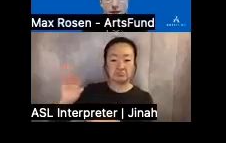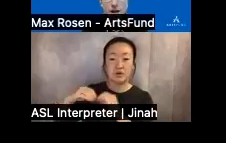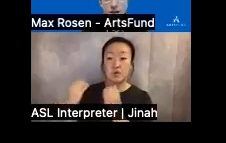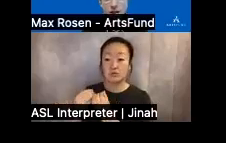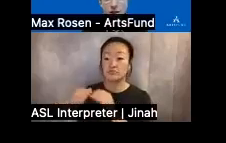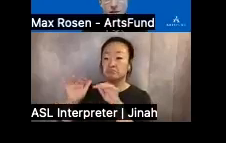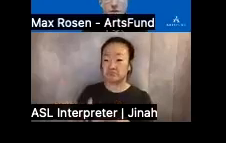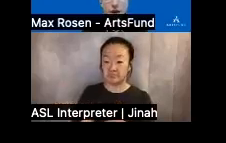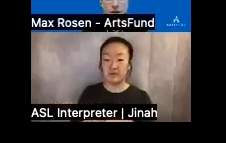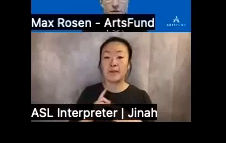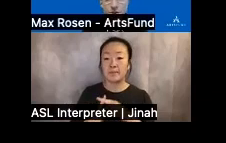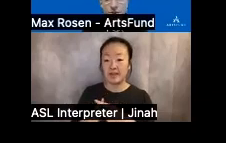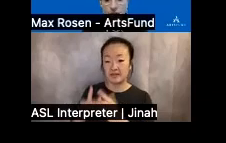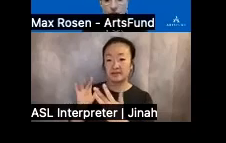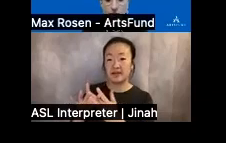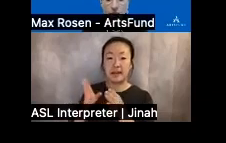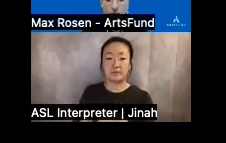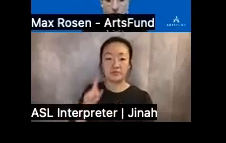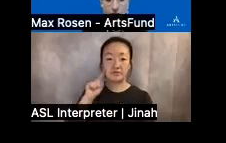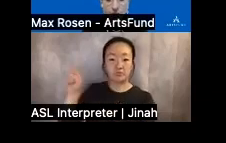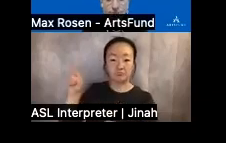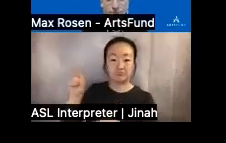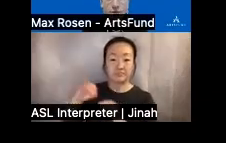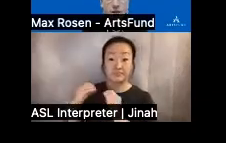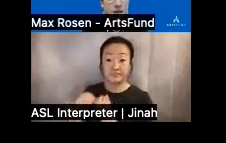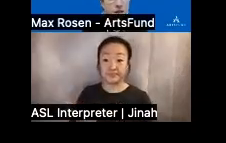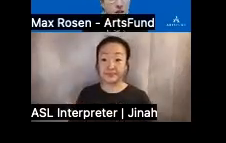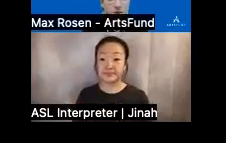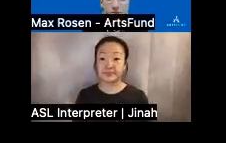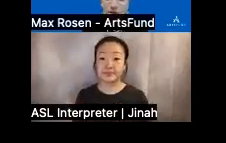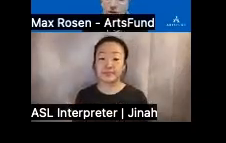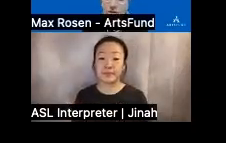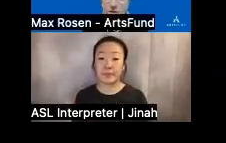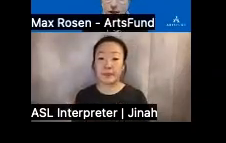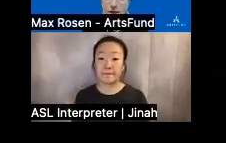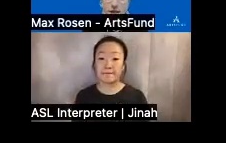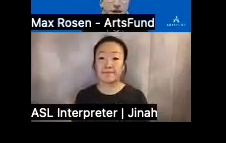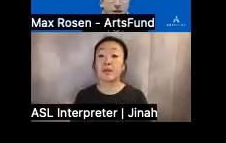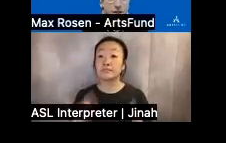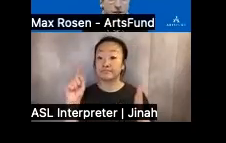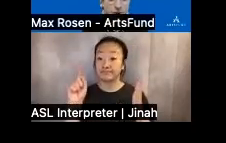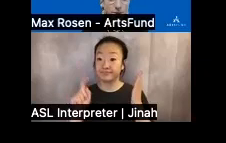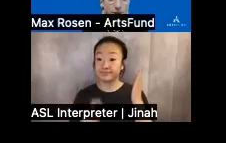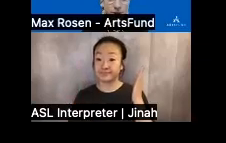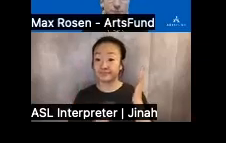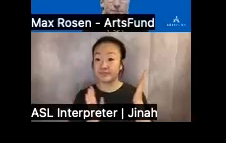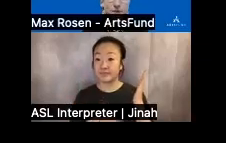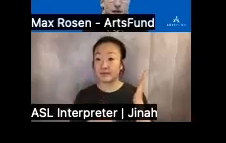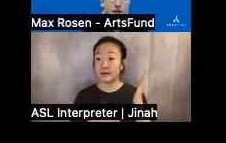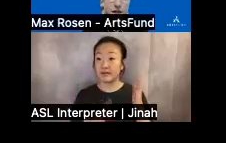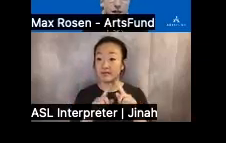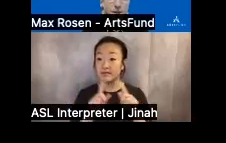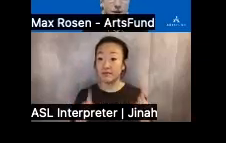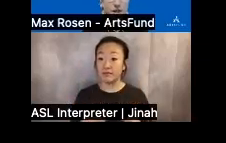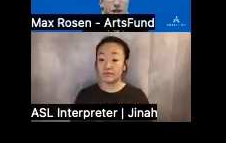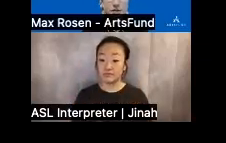well as a contact for that fiscal sponsor organization. So I'll scroll down to the end of this form here.